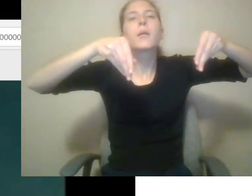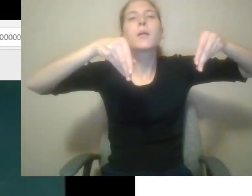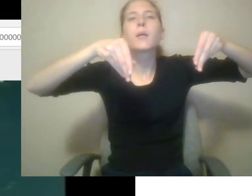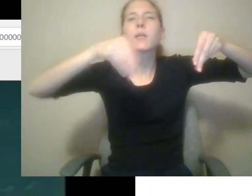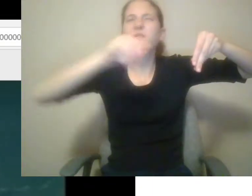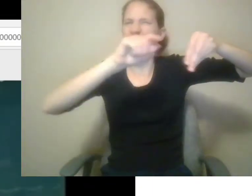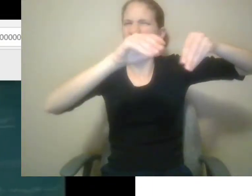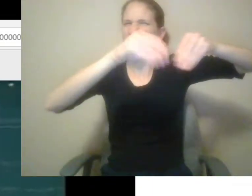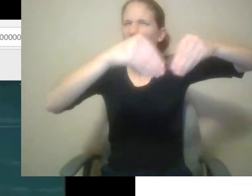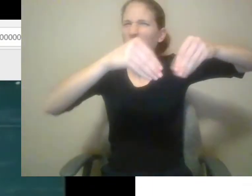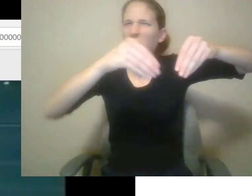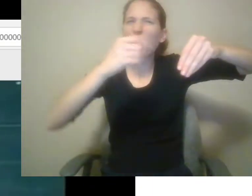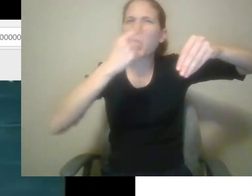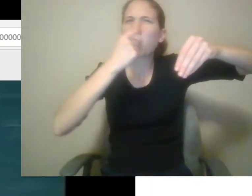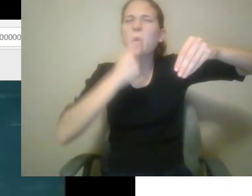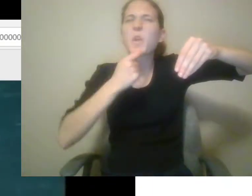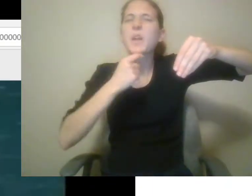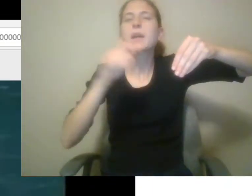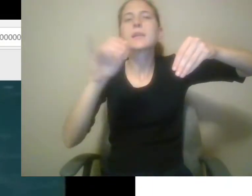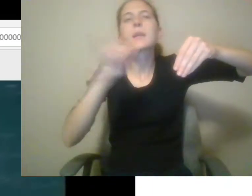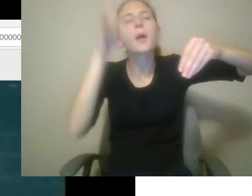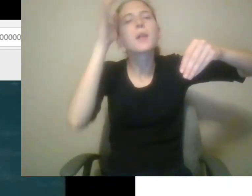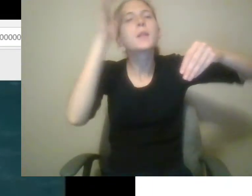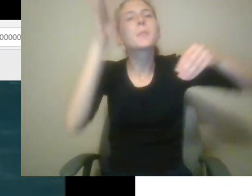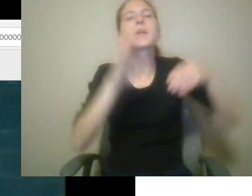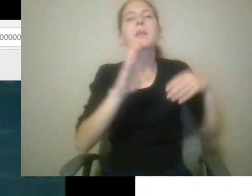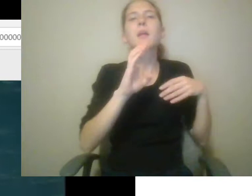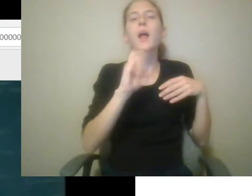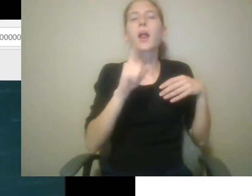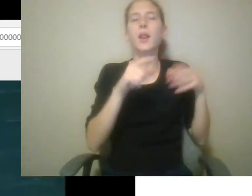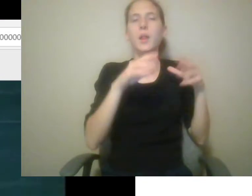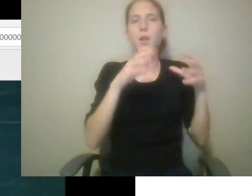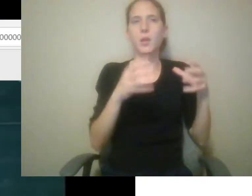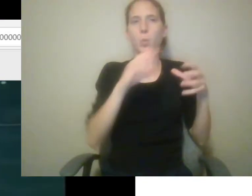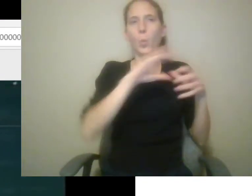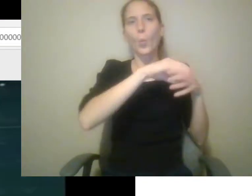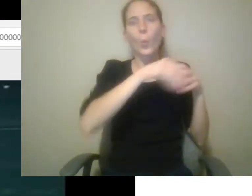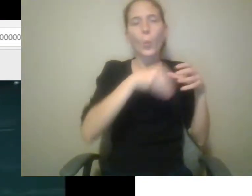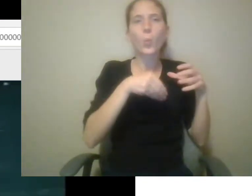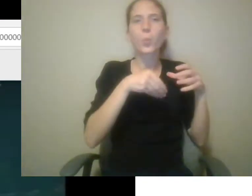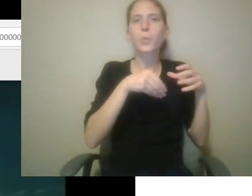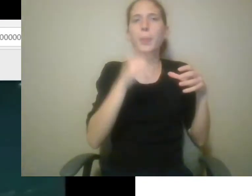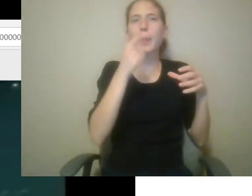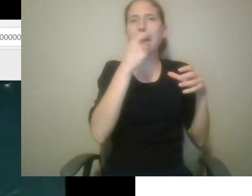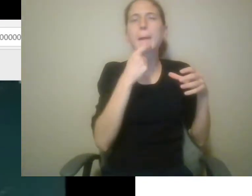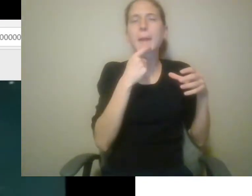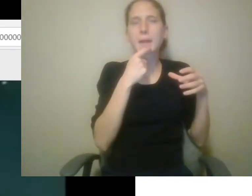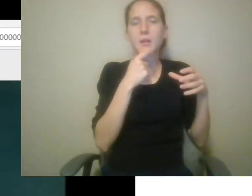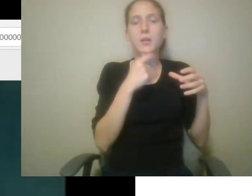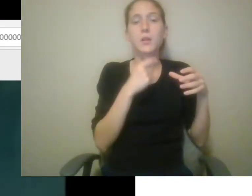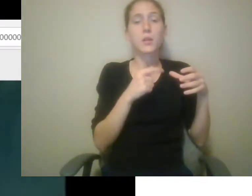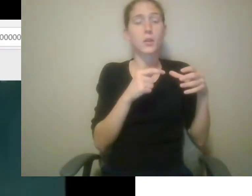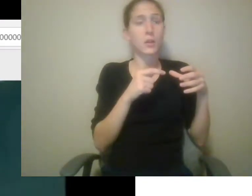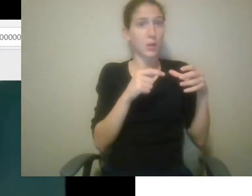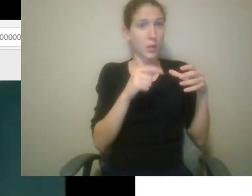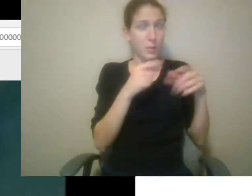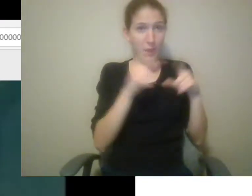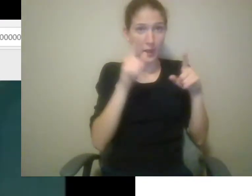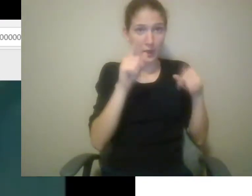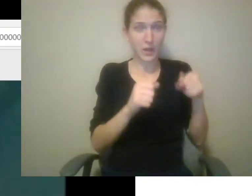protect it. But like, how can material get through this? Well, it can get through it because of